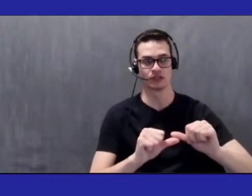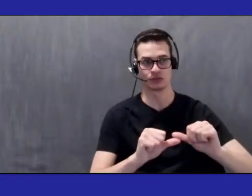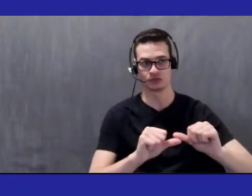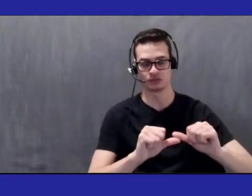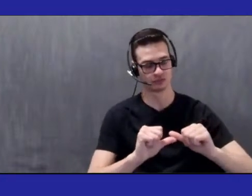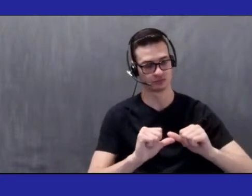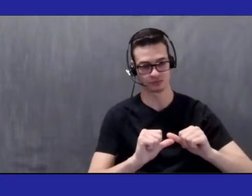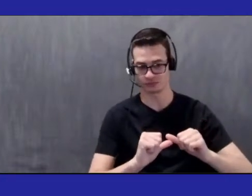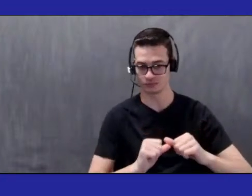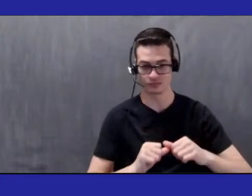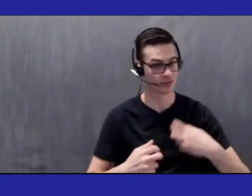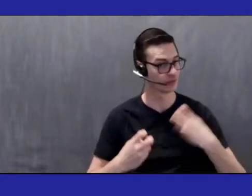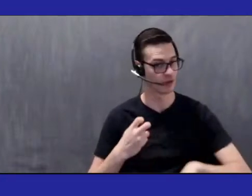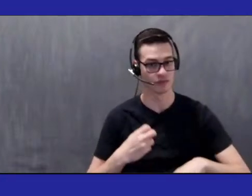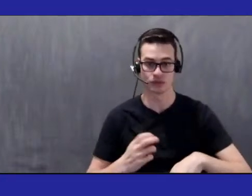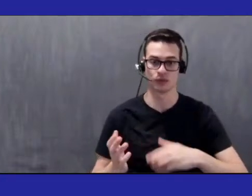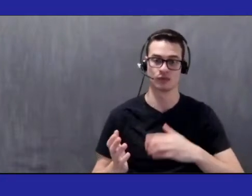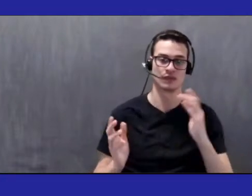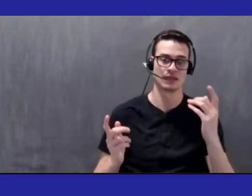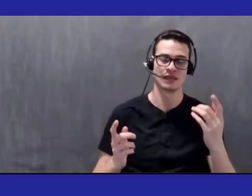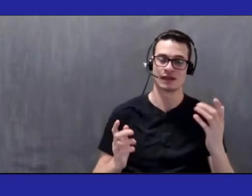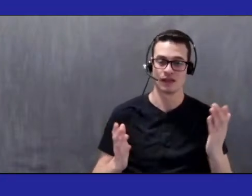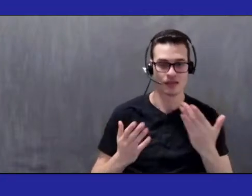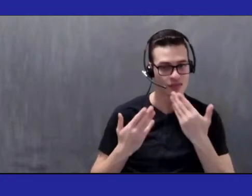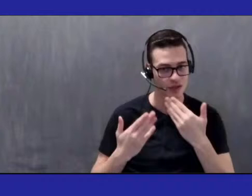I applaud you and your team for that. Thank you very much.